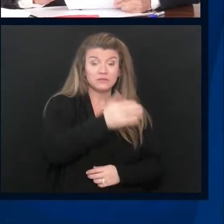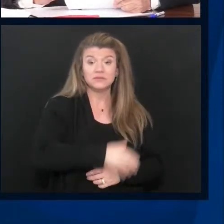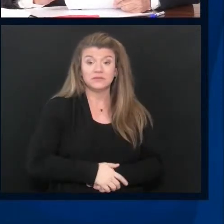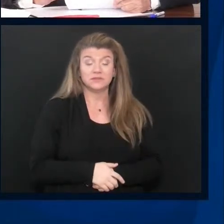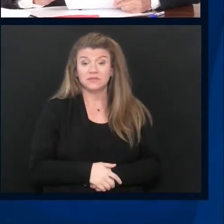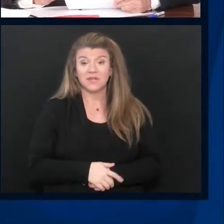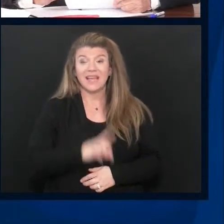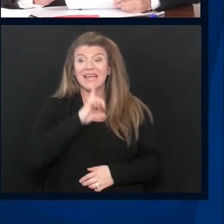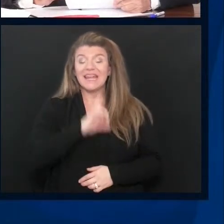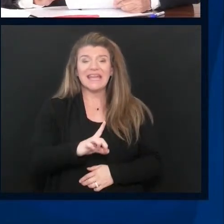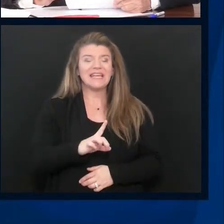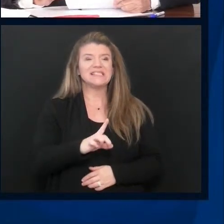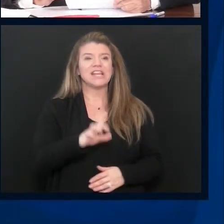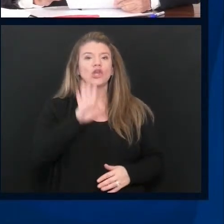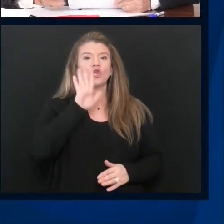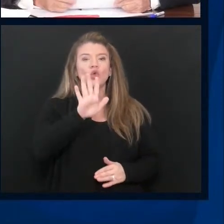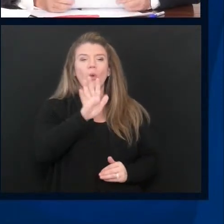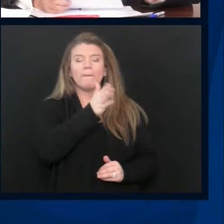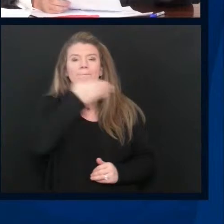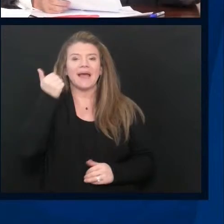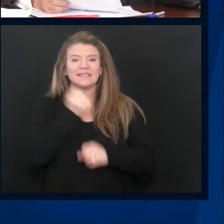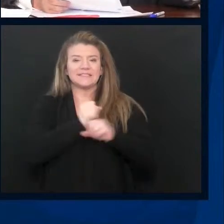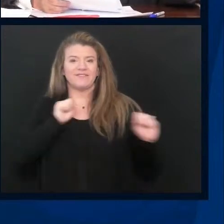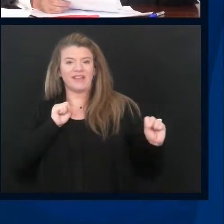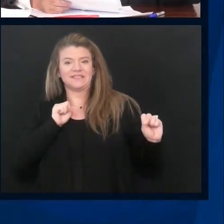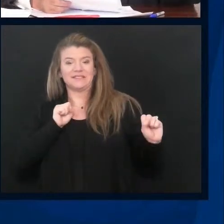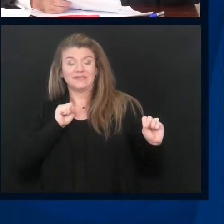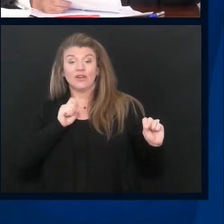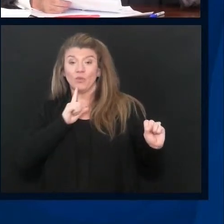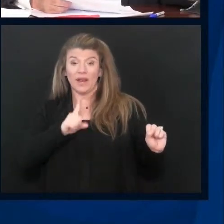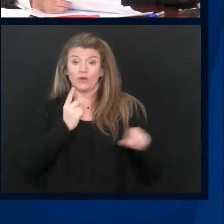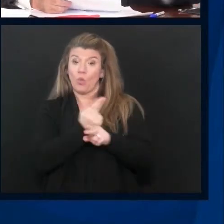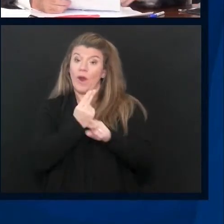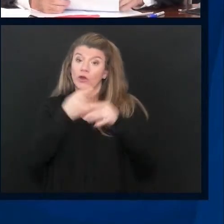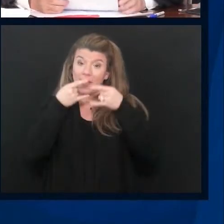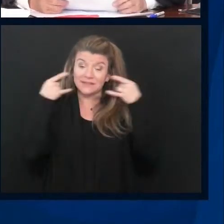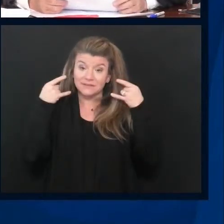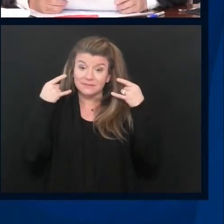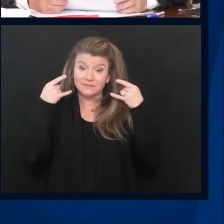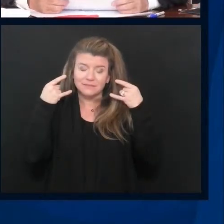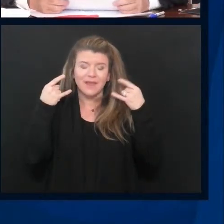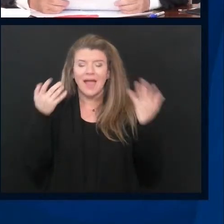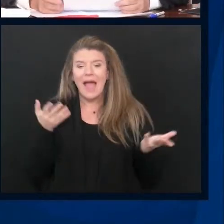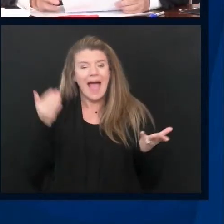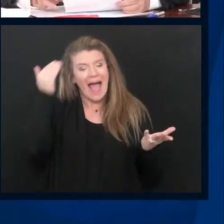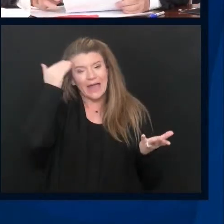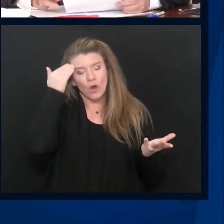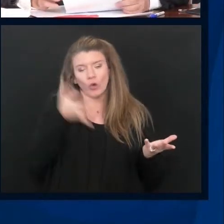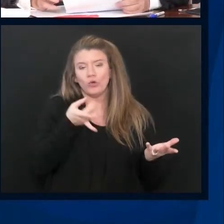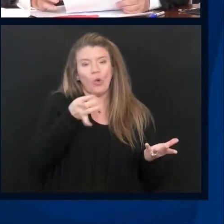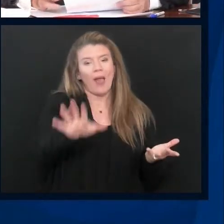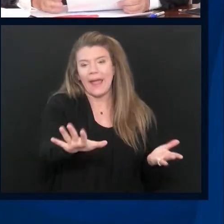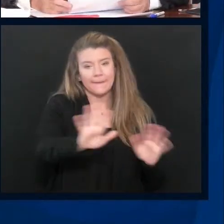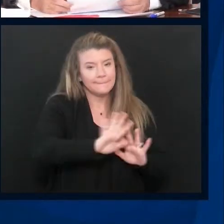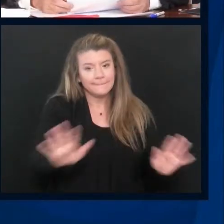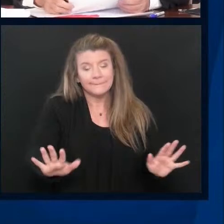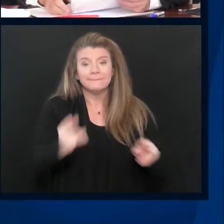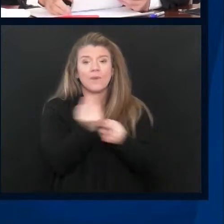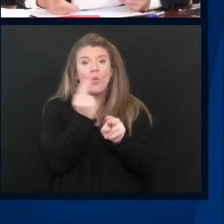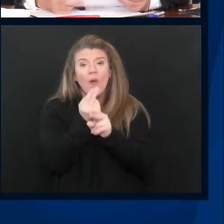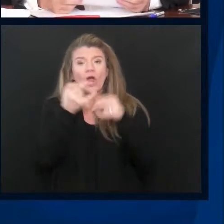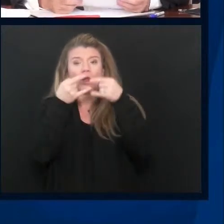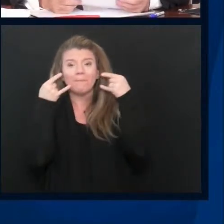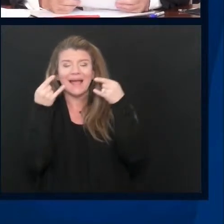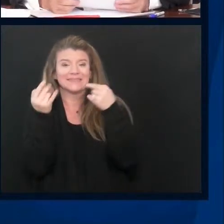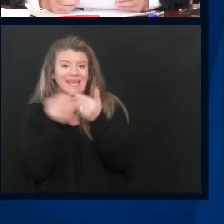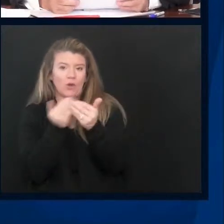know, it is absolutely your best defense to wear this mask. I know we don't like them, but wear the mask anyway. I mean, for a